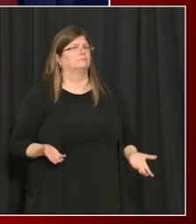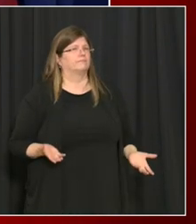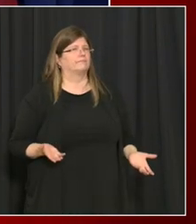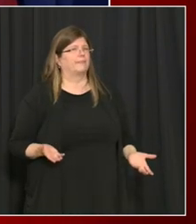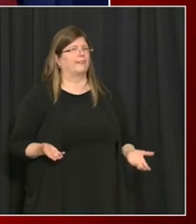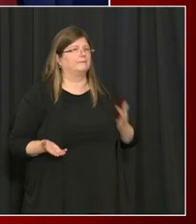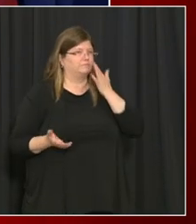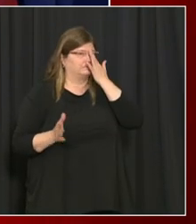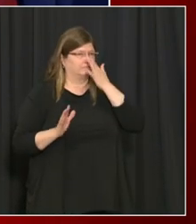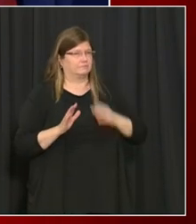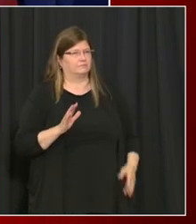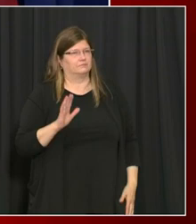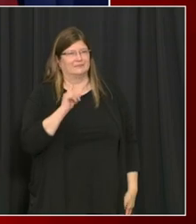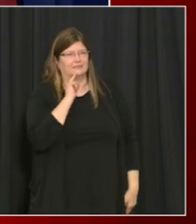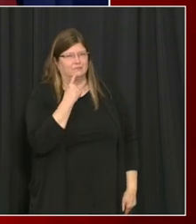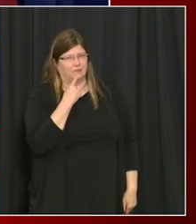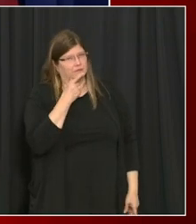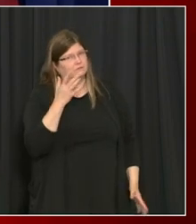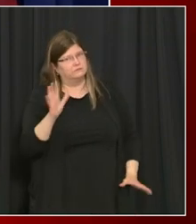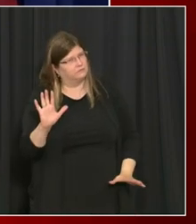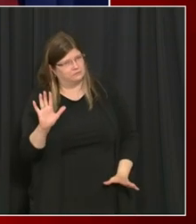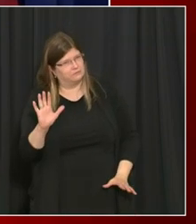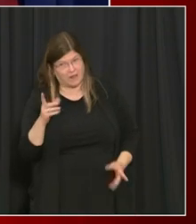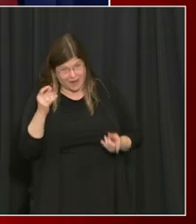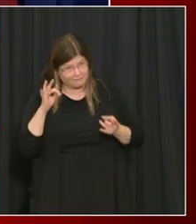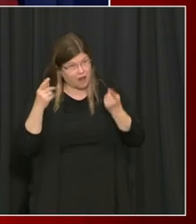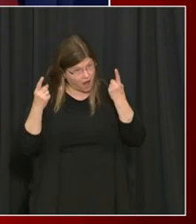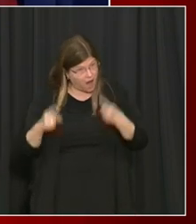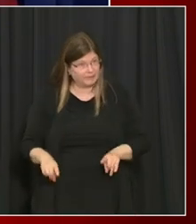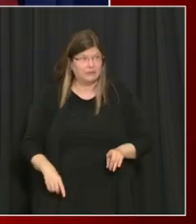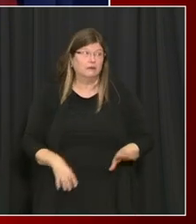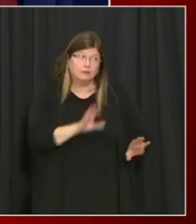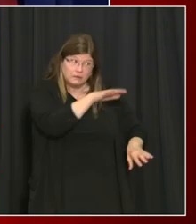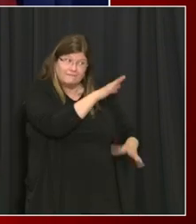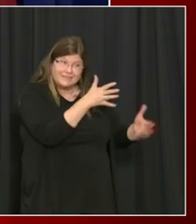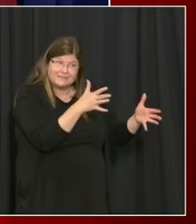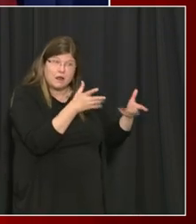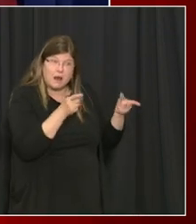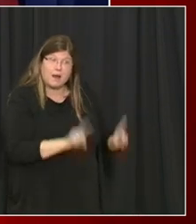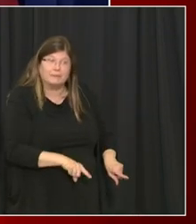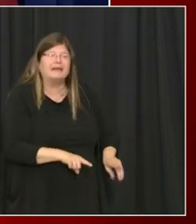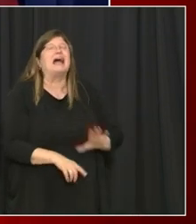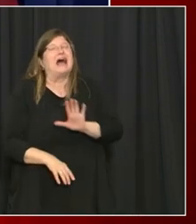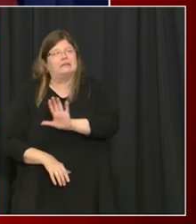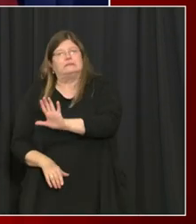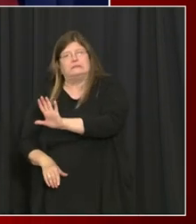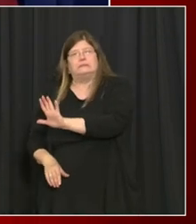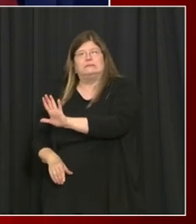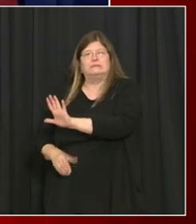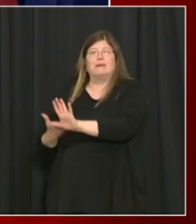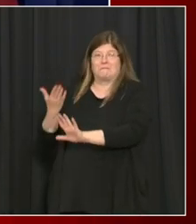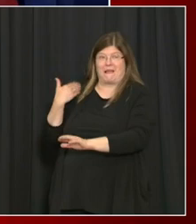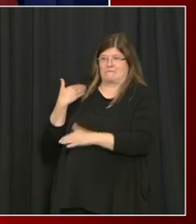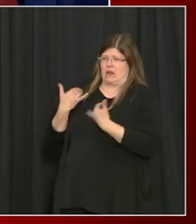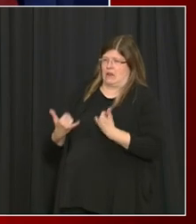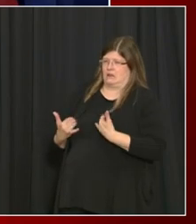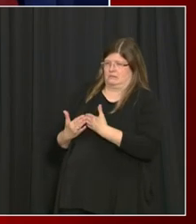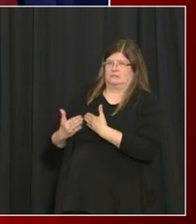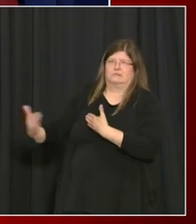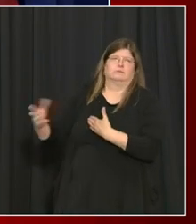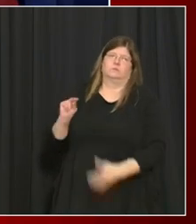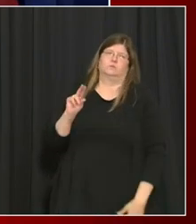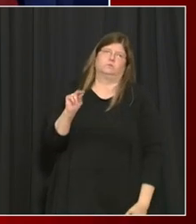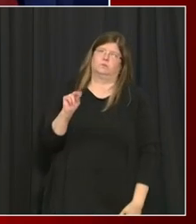very disappointed if that happened. And so that is why it has happened, and I know it's happened. And we're going to be